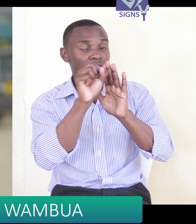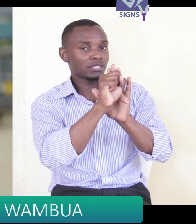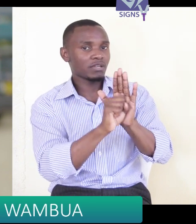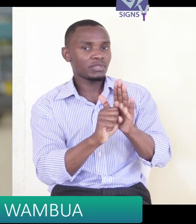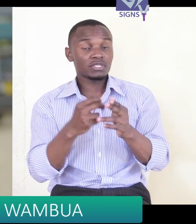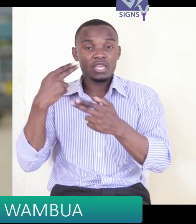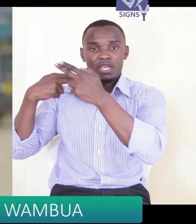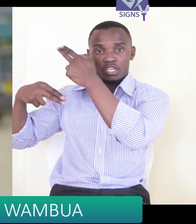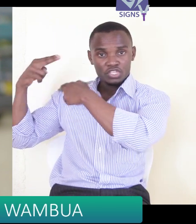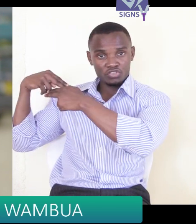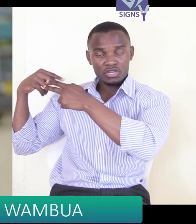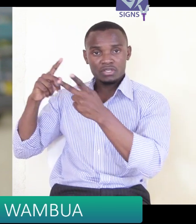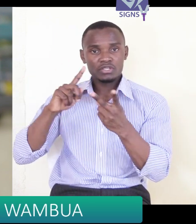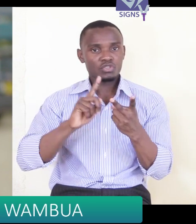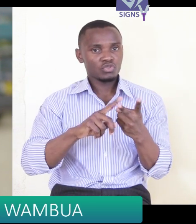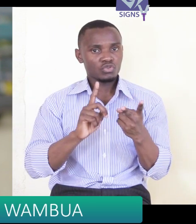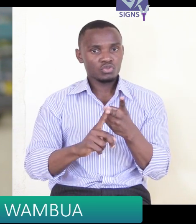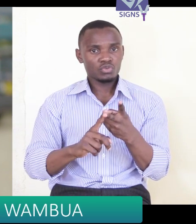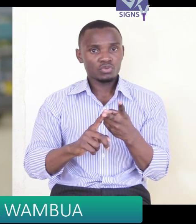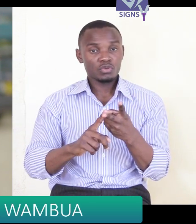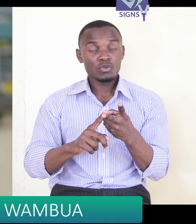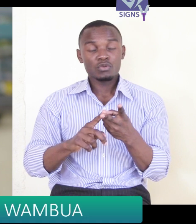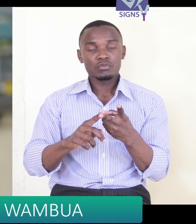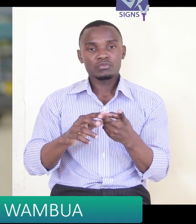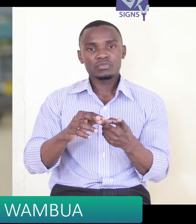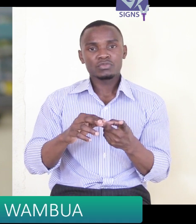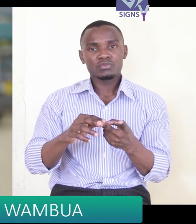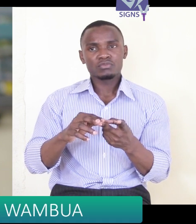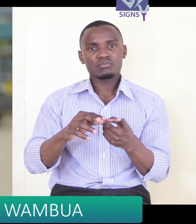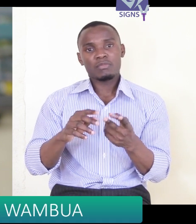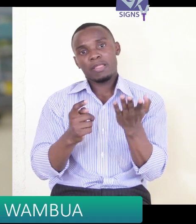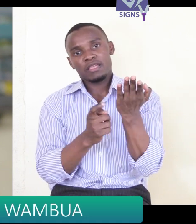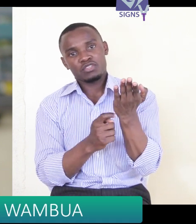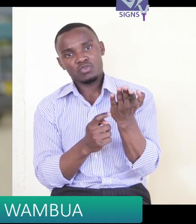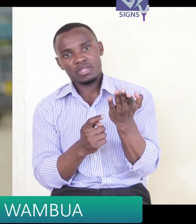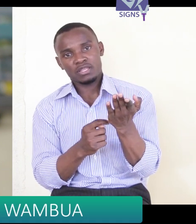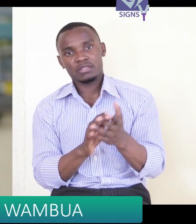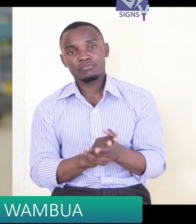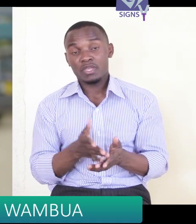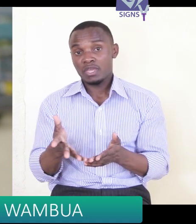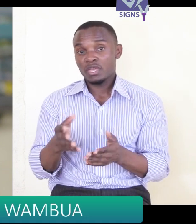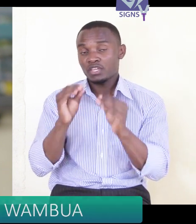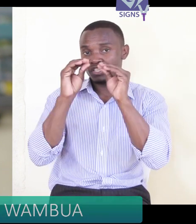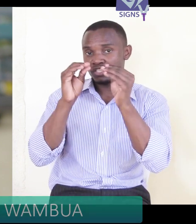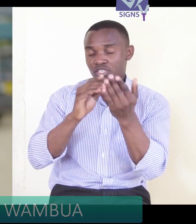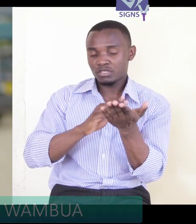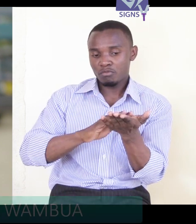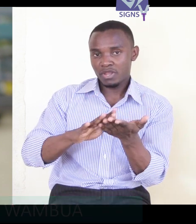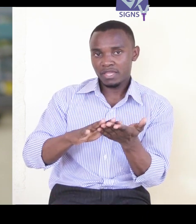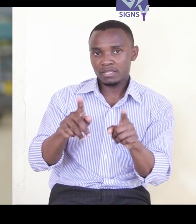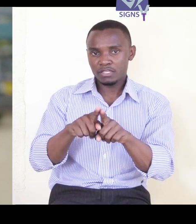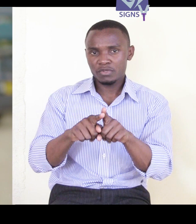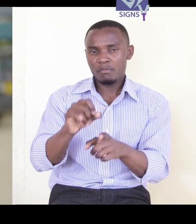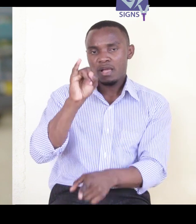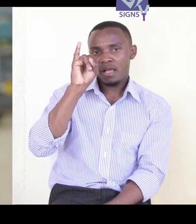subjects. So I did history and Kiswahili, and on top of it I did special education. Here I teach Braille. I also